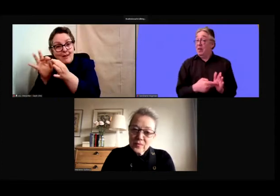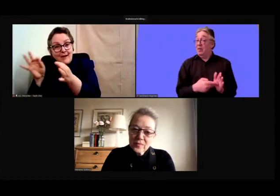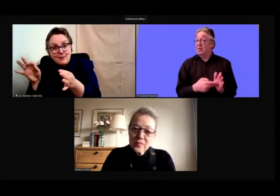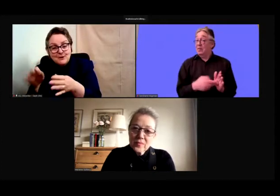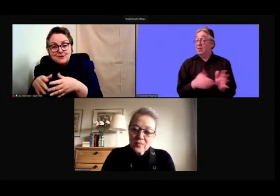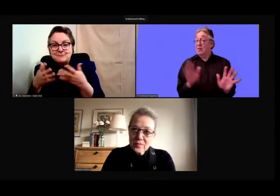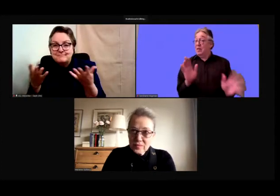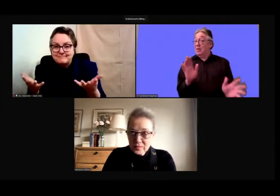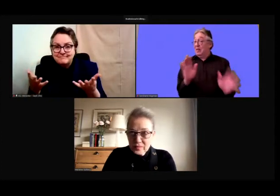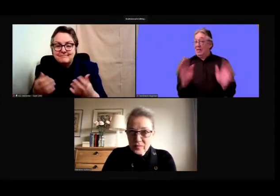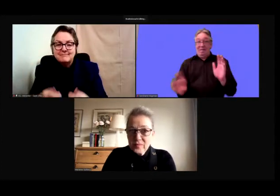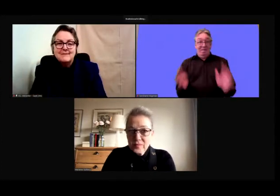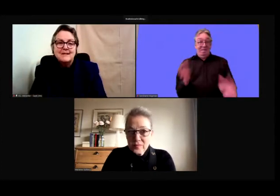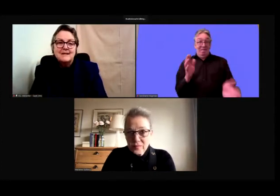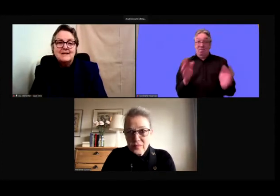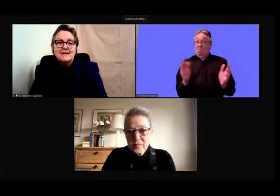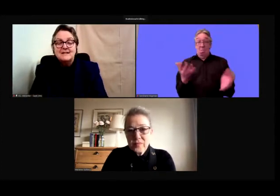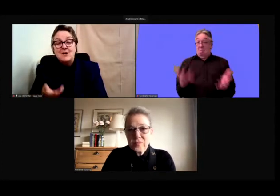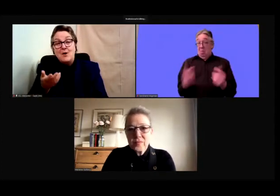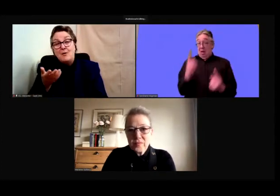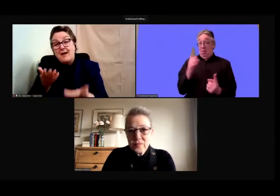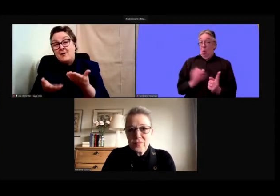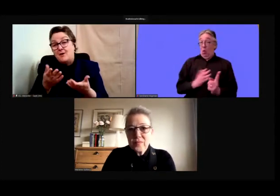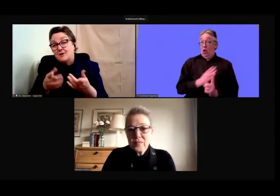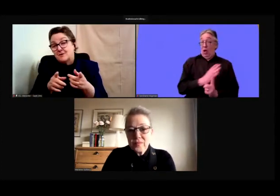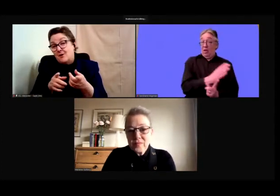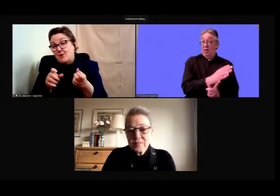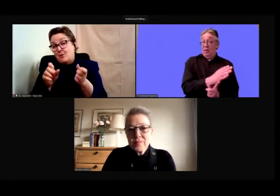Yeah, so that could be a possibility.